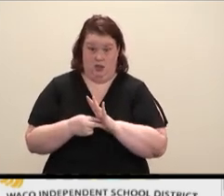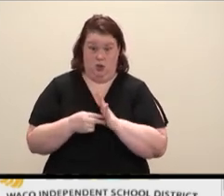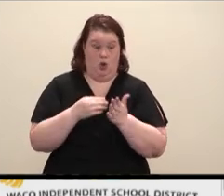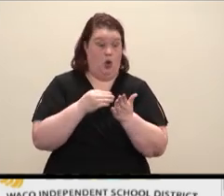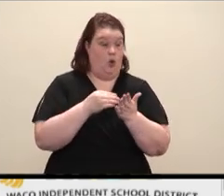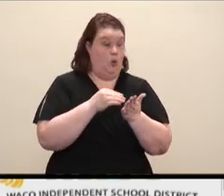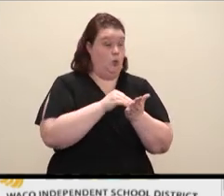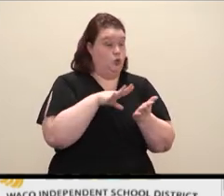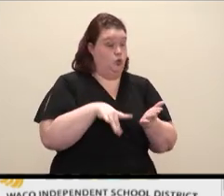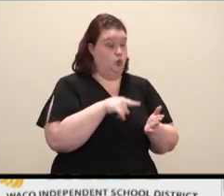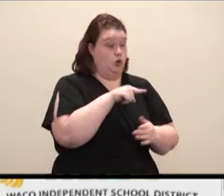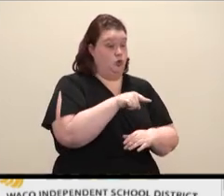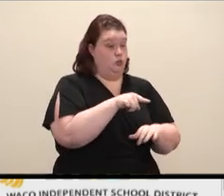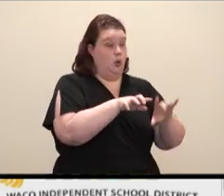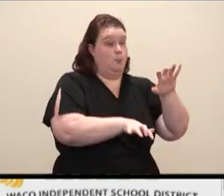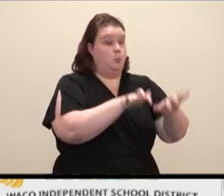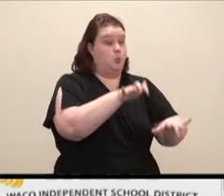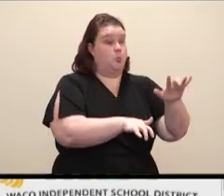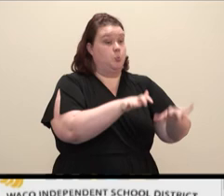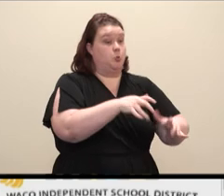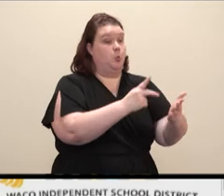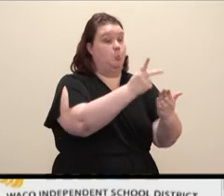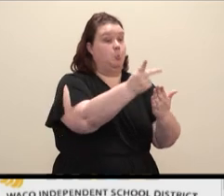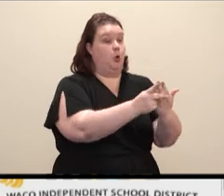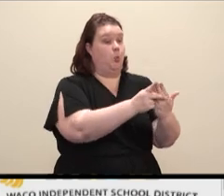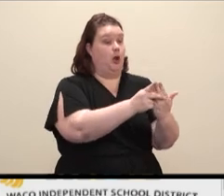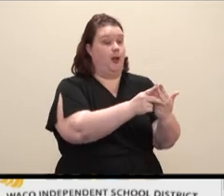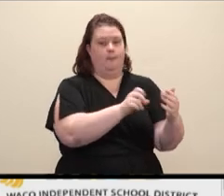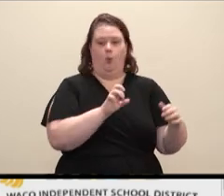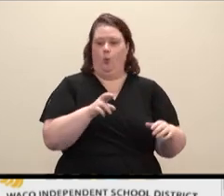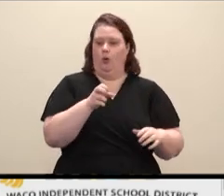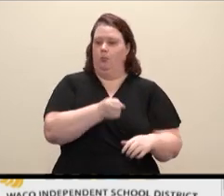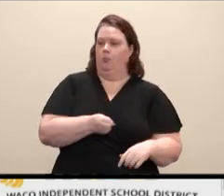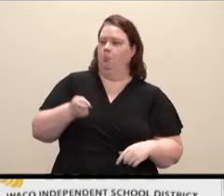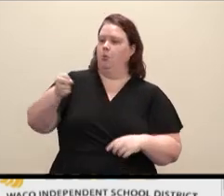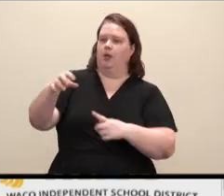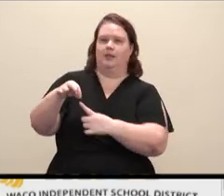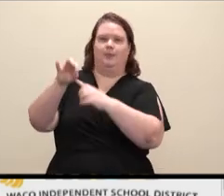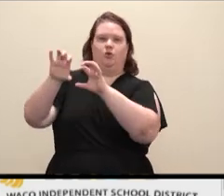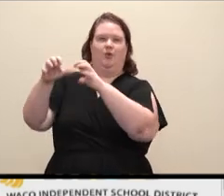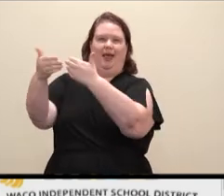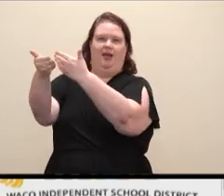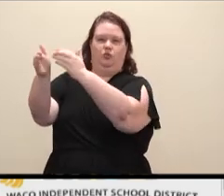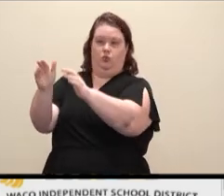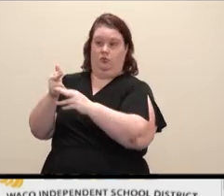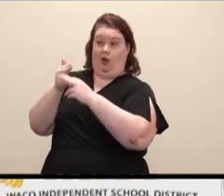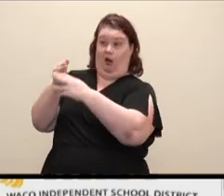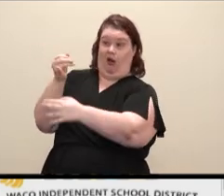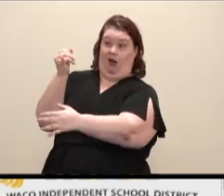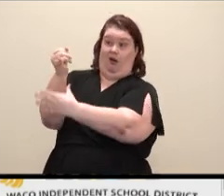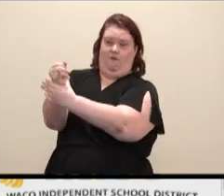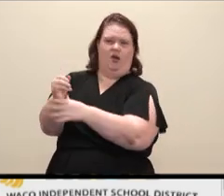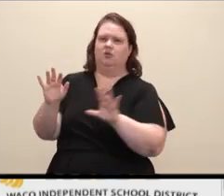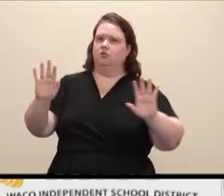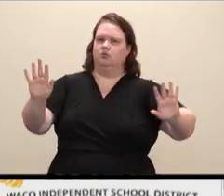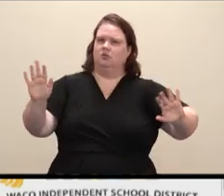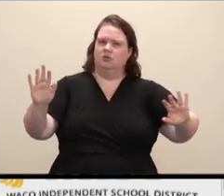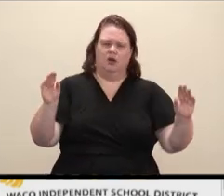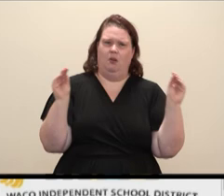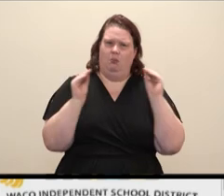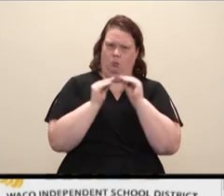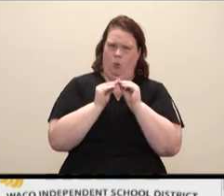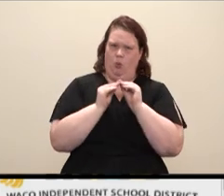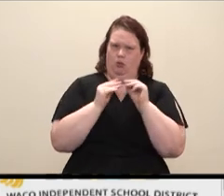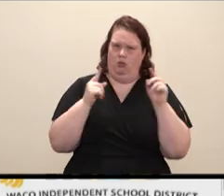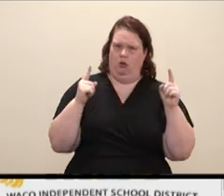a program or, you know, in a classroom and calling it intervention. It's going to be really important to determine and